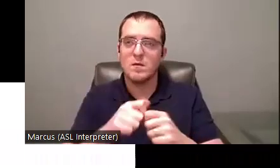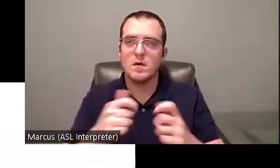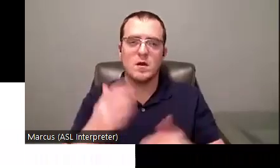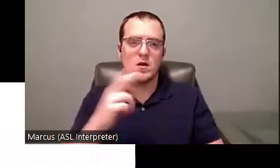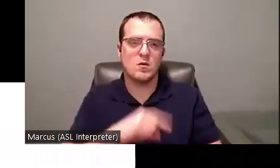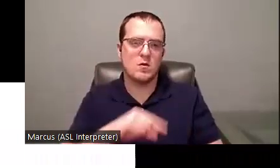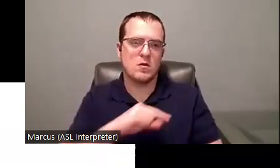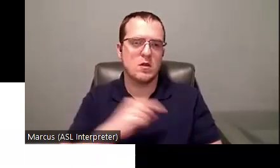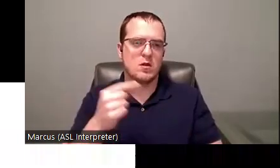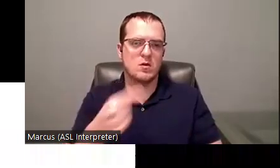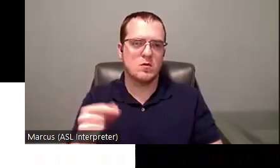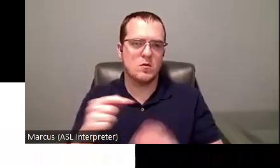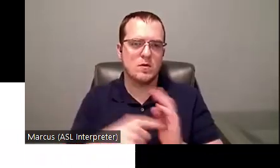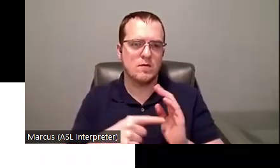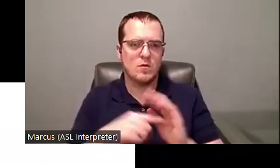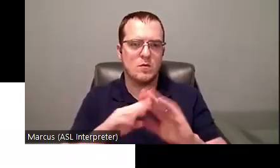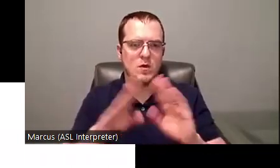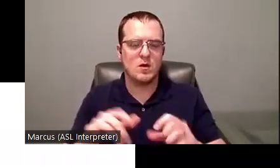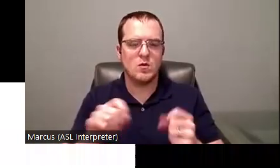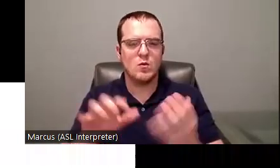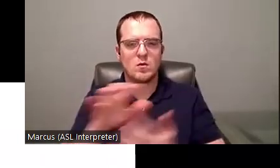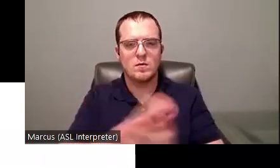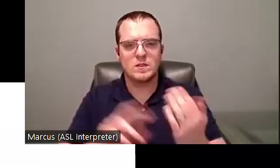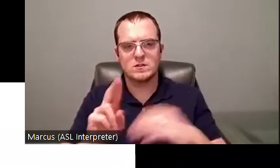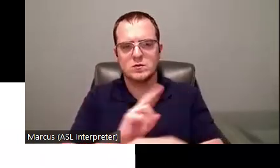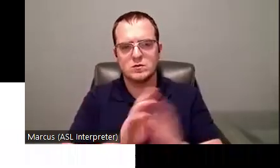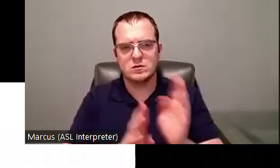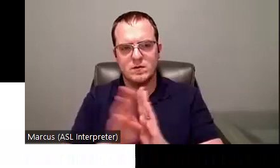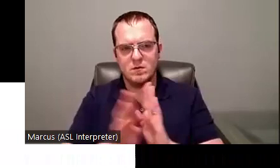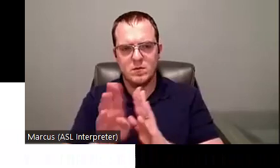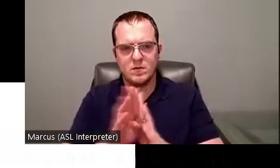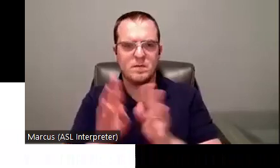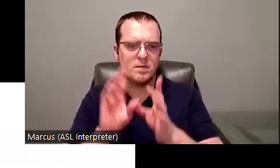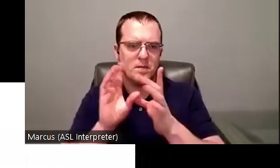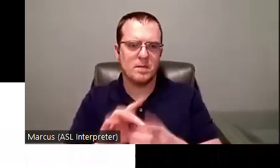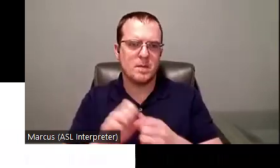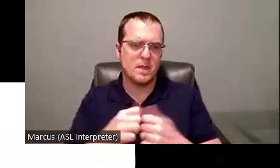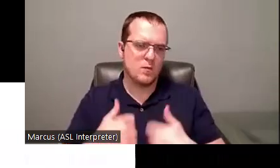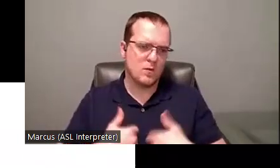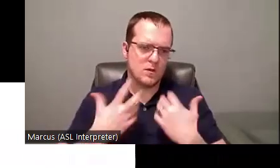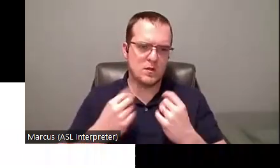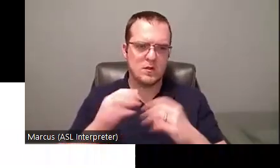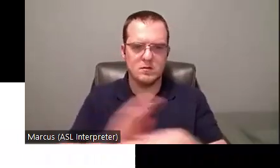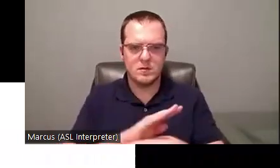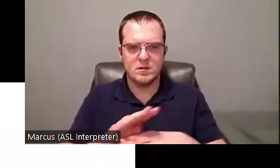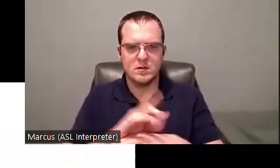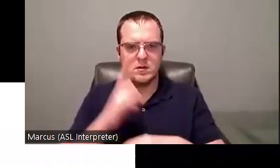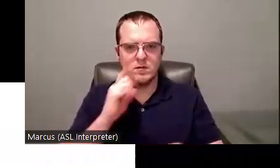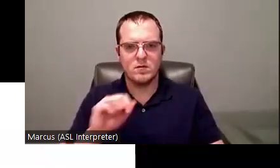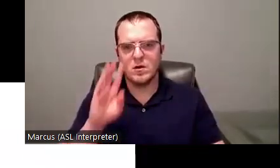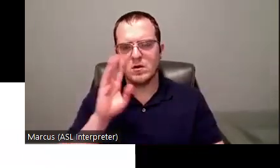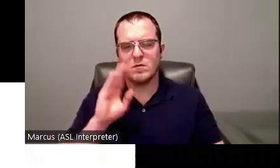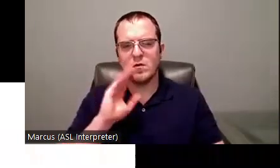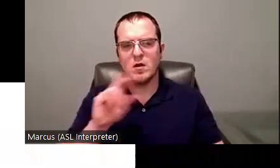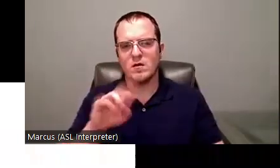affordable housing or mixed use development with links to the residential and business districts of Brownsville Road. We'd love